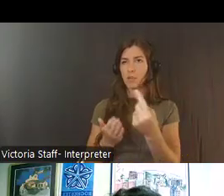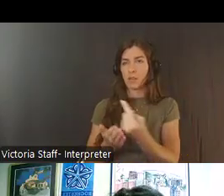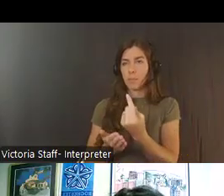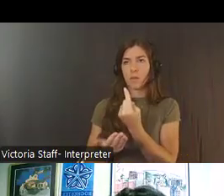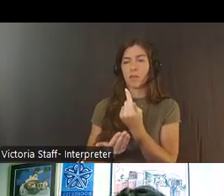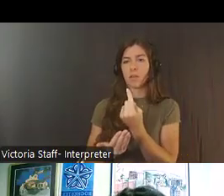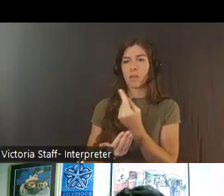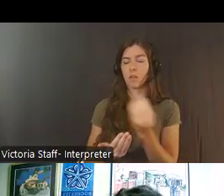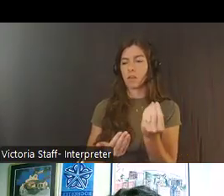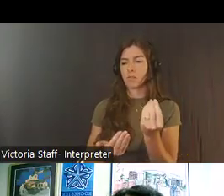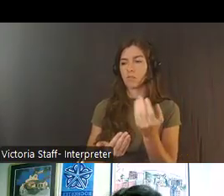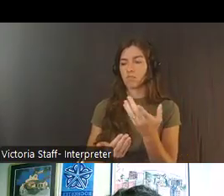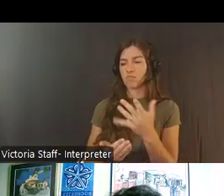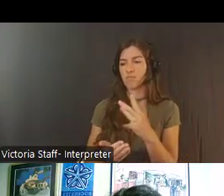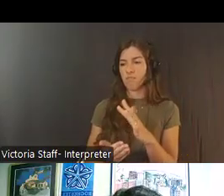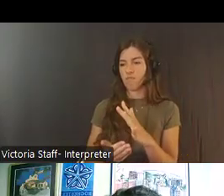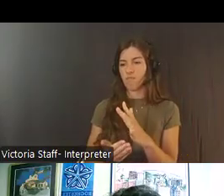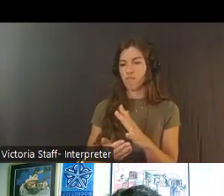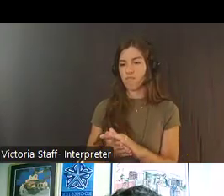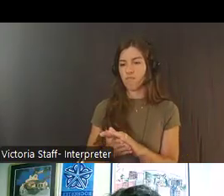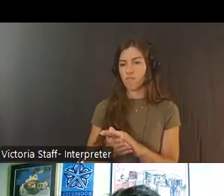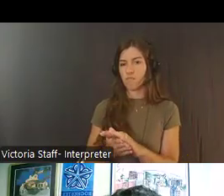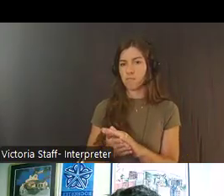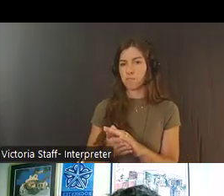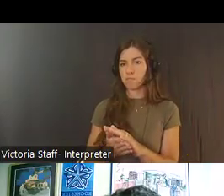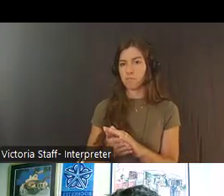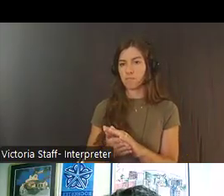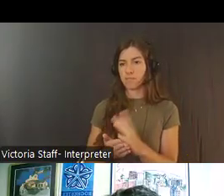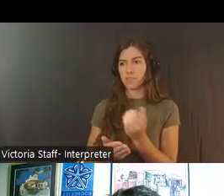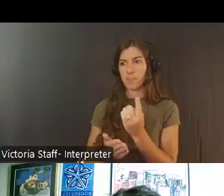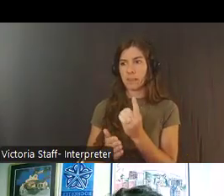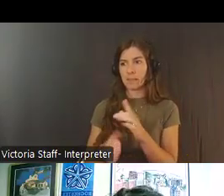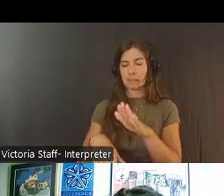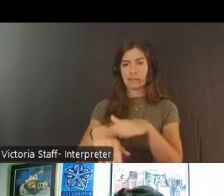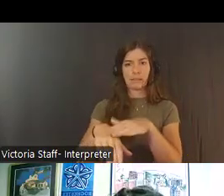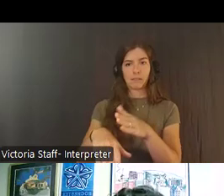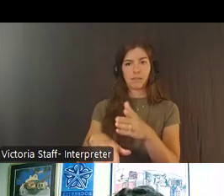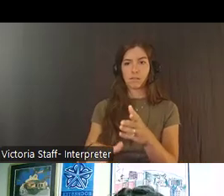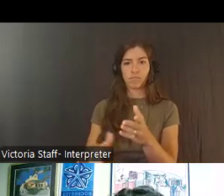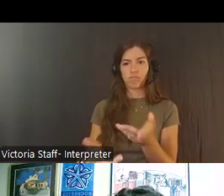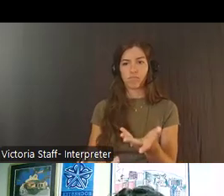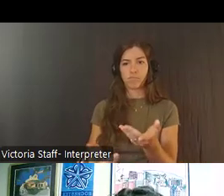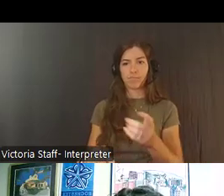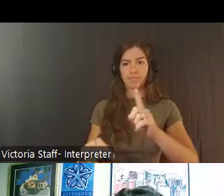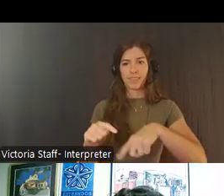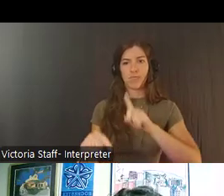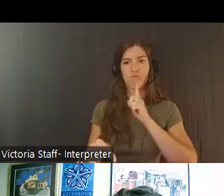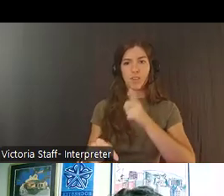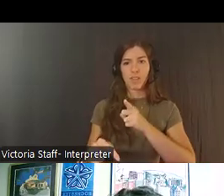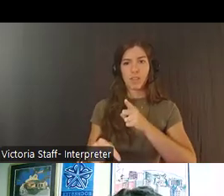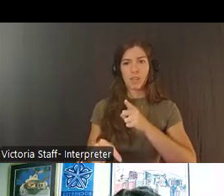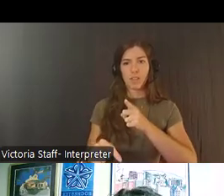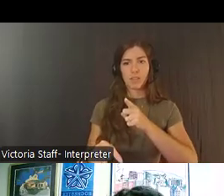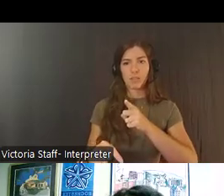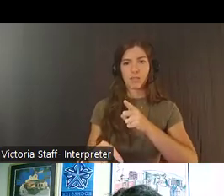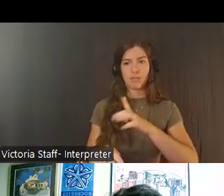Yeah, there was a kind of a no-no or something, I don't know, that Yeah. Can't really put that into a private or